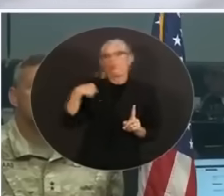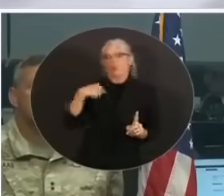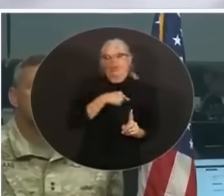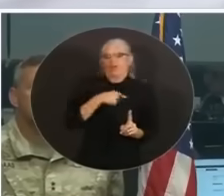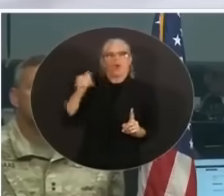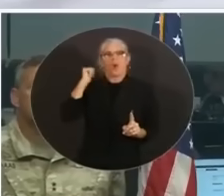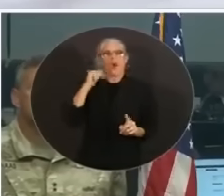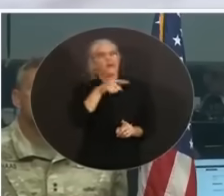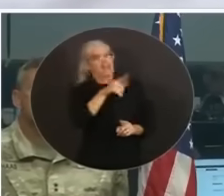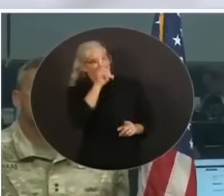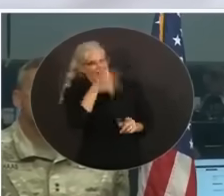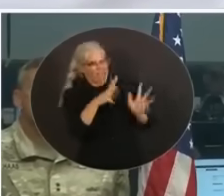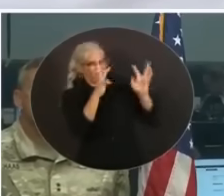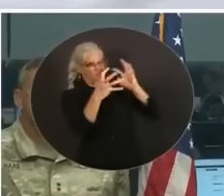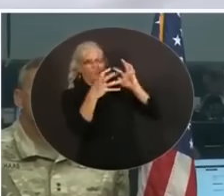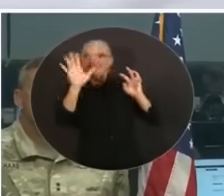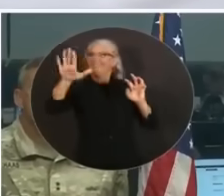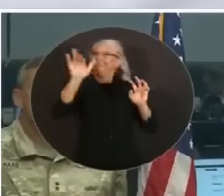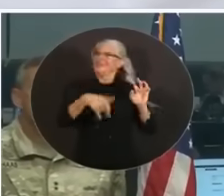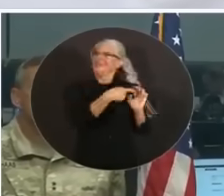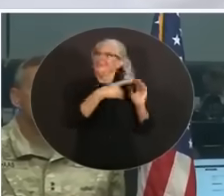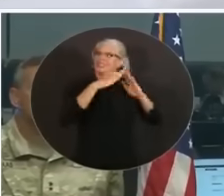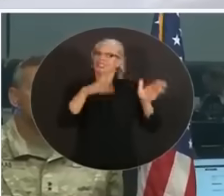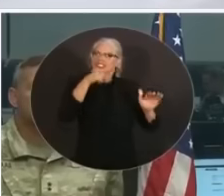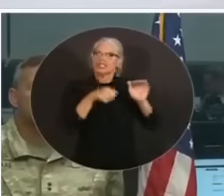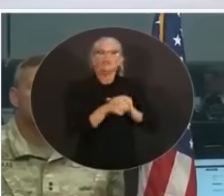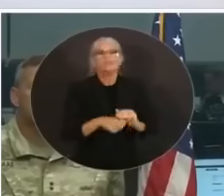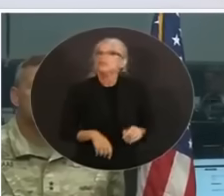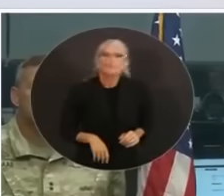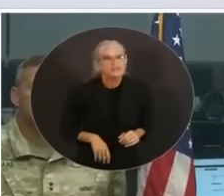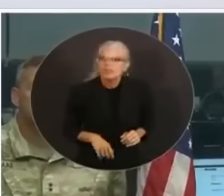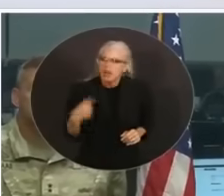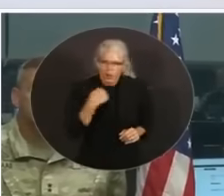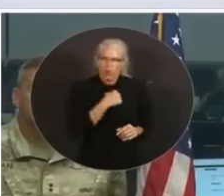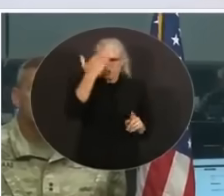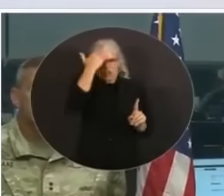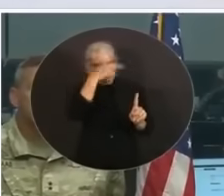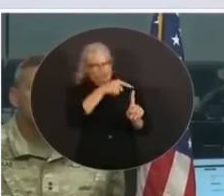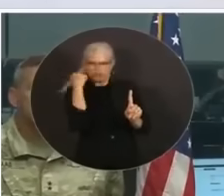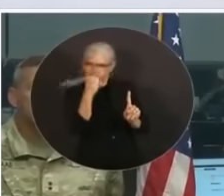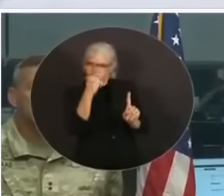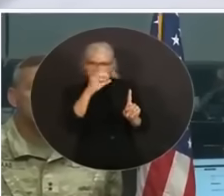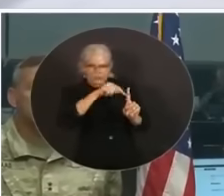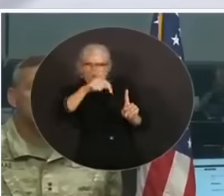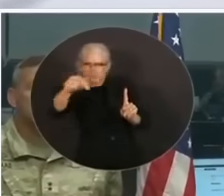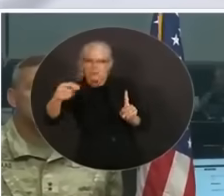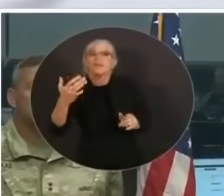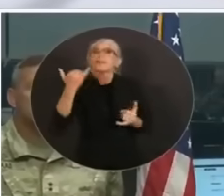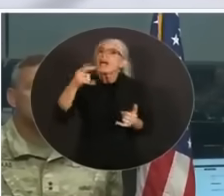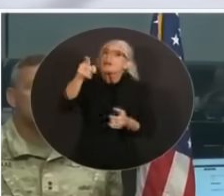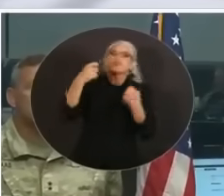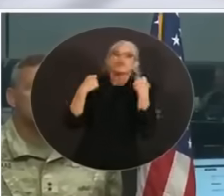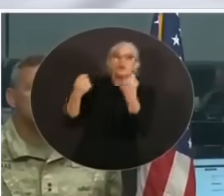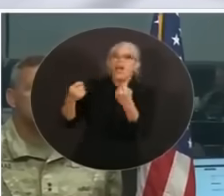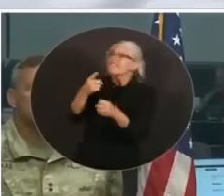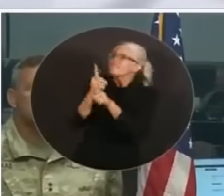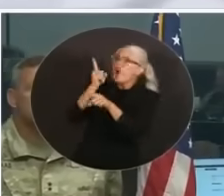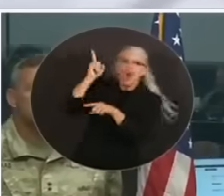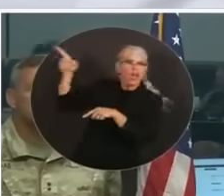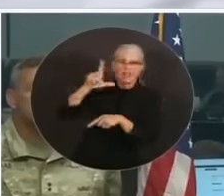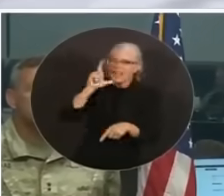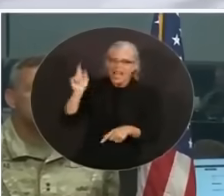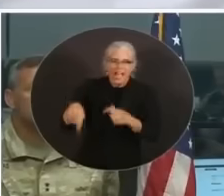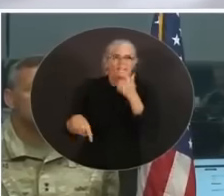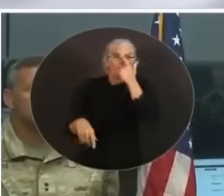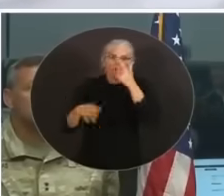that's an option, especially if you're not comfortable getting on the road and traveling a great distance. You don't have to do that. And you're going to see shelters open in